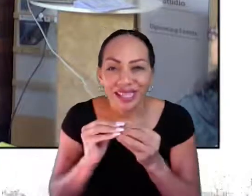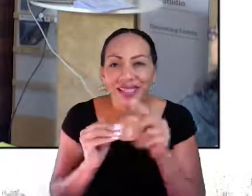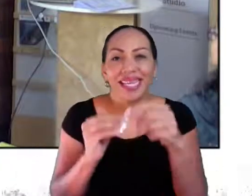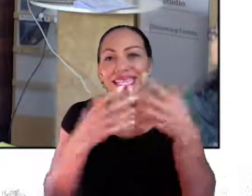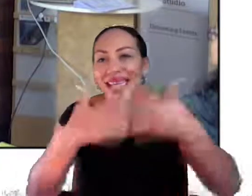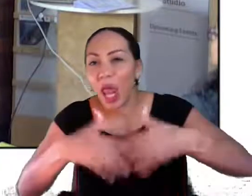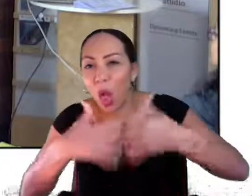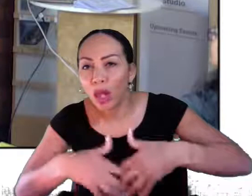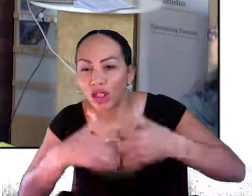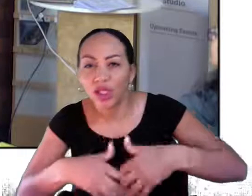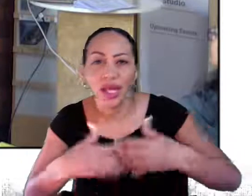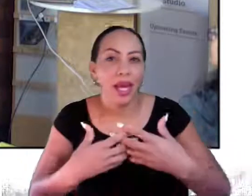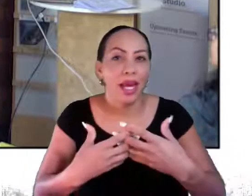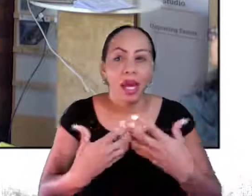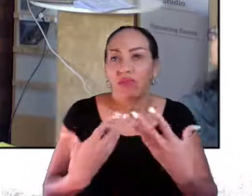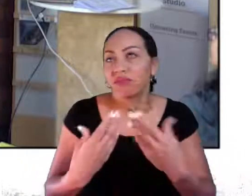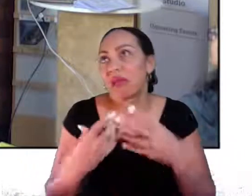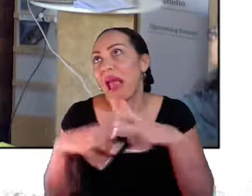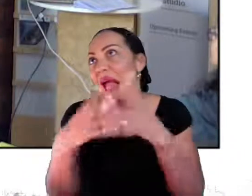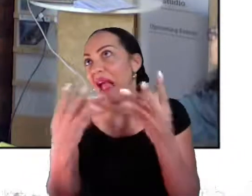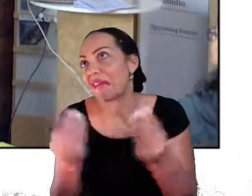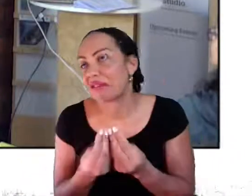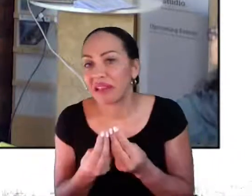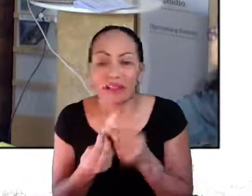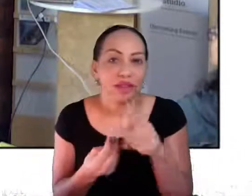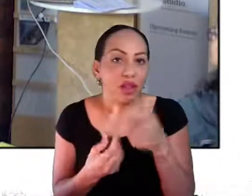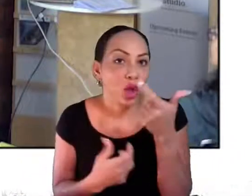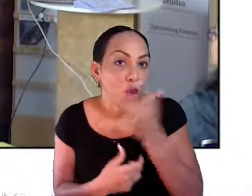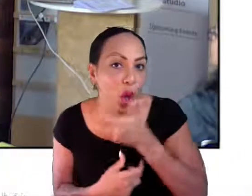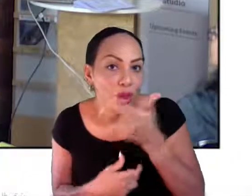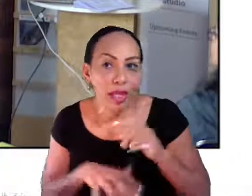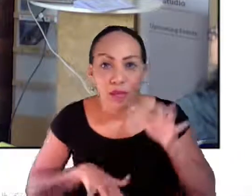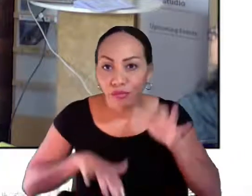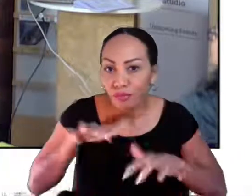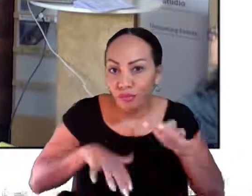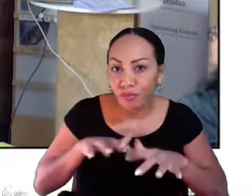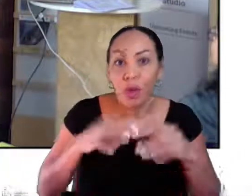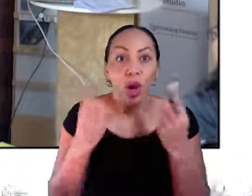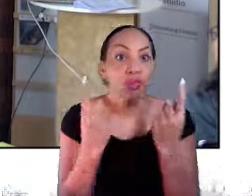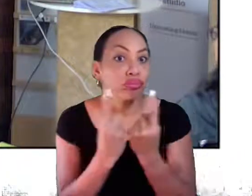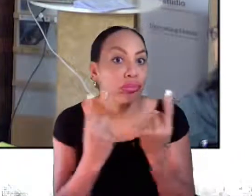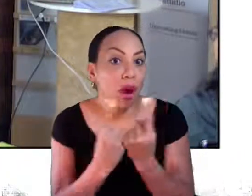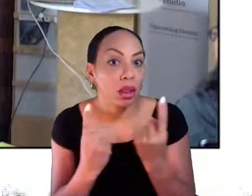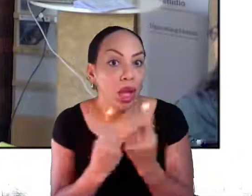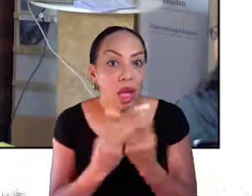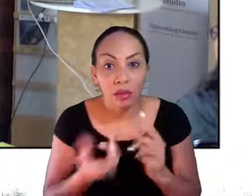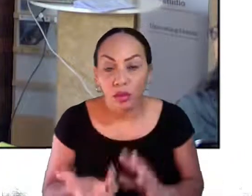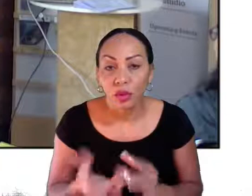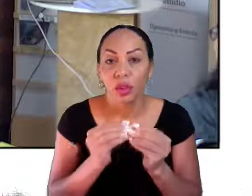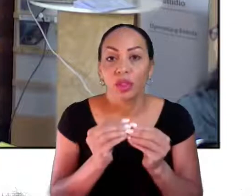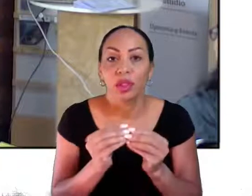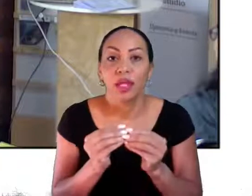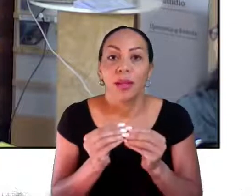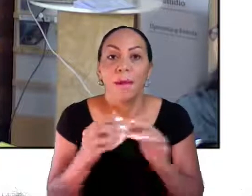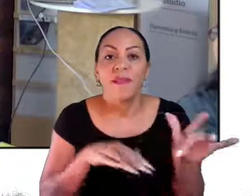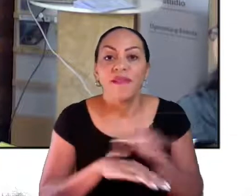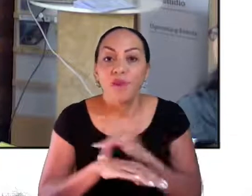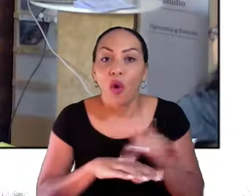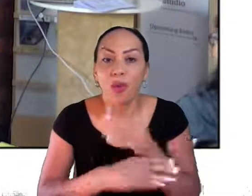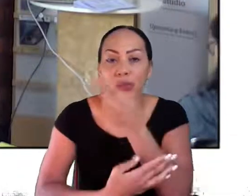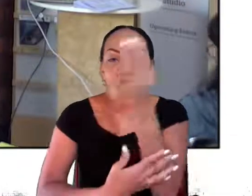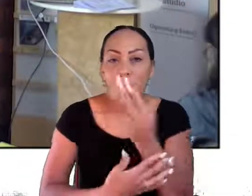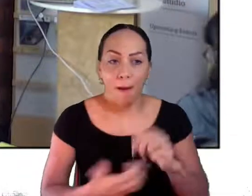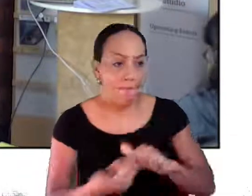technology with everything from comedy to coding and product development to performance art. We are a partnership